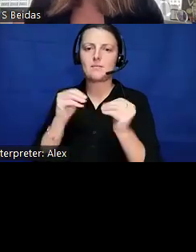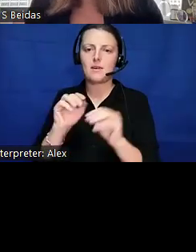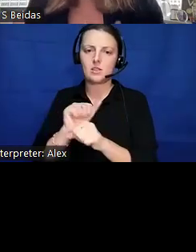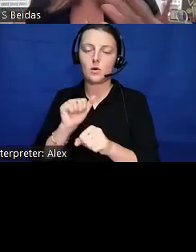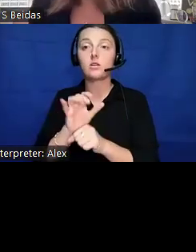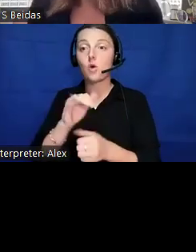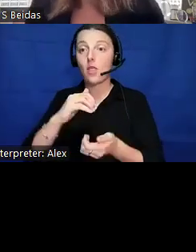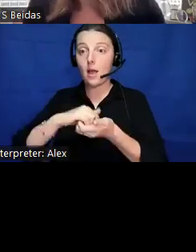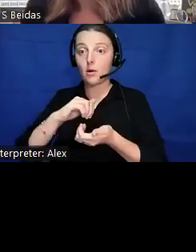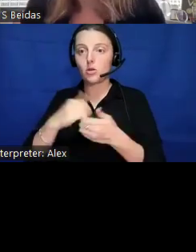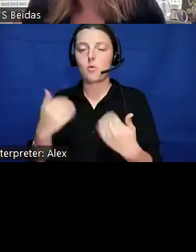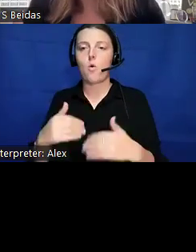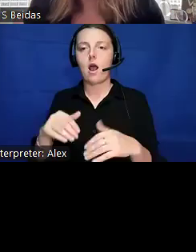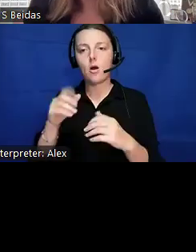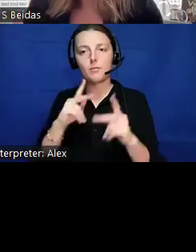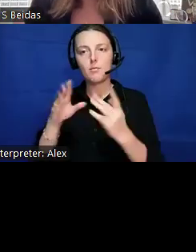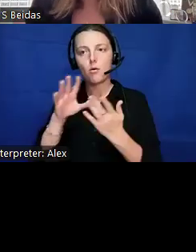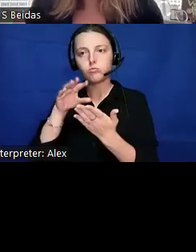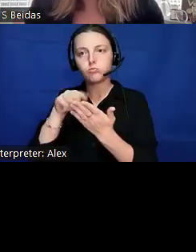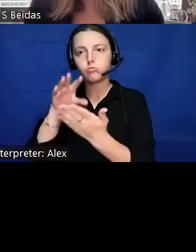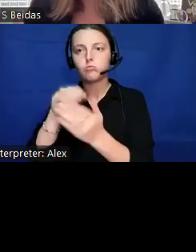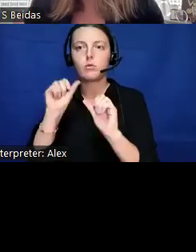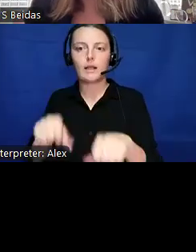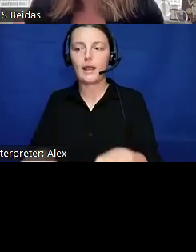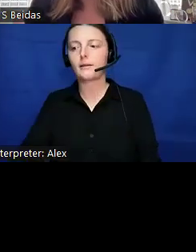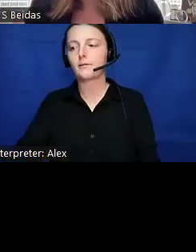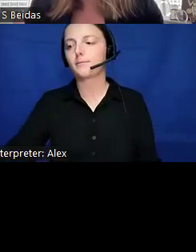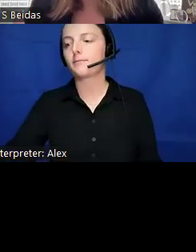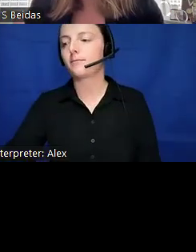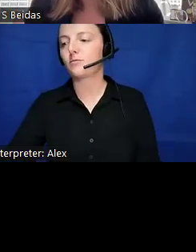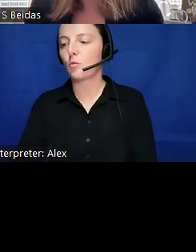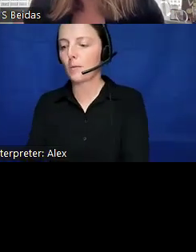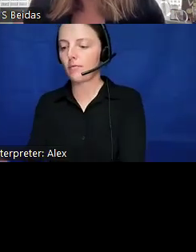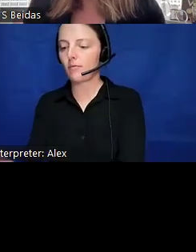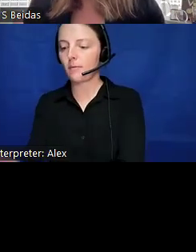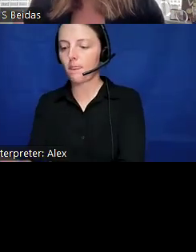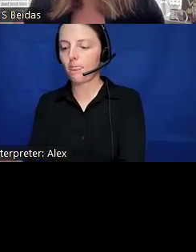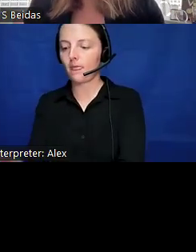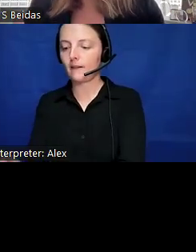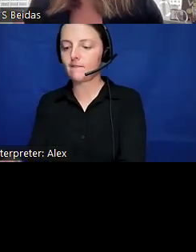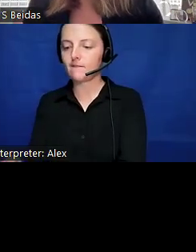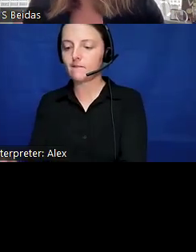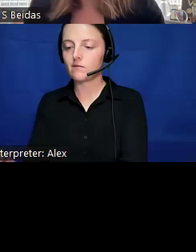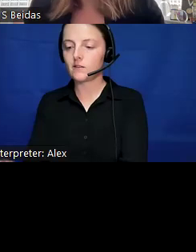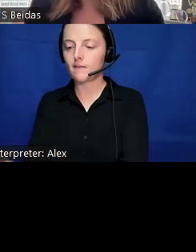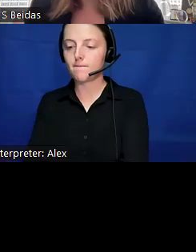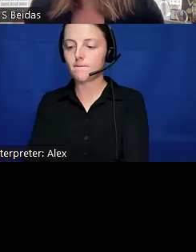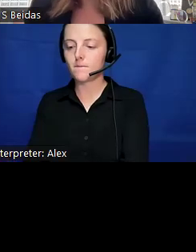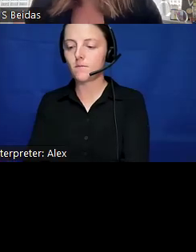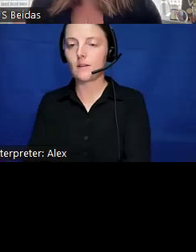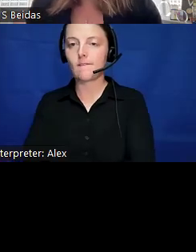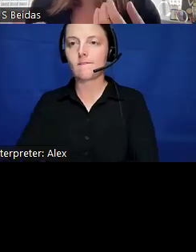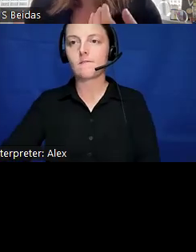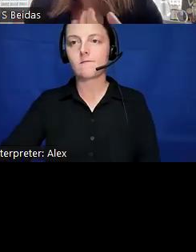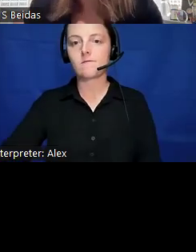for learning on both sides of the partnership. And, I just want to call out some of the benefits of